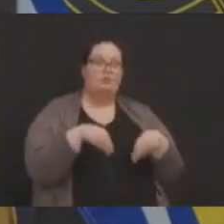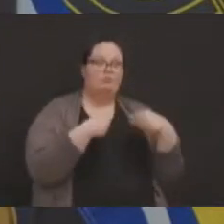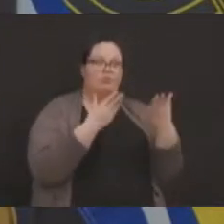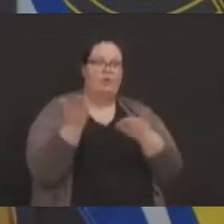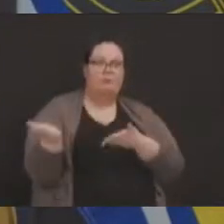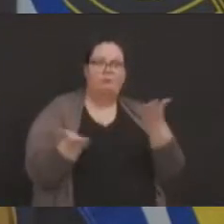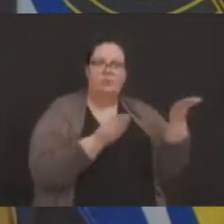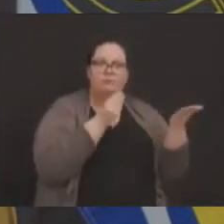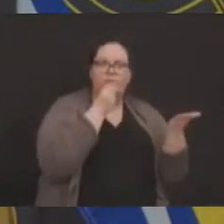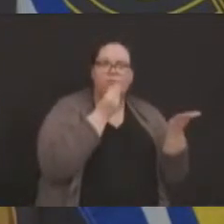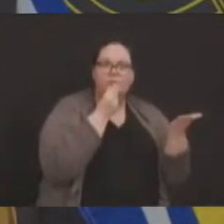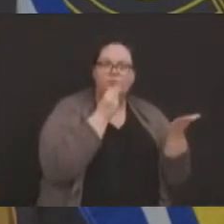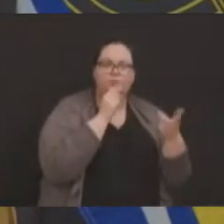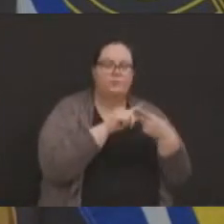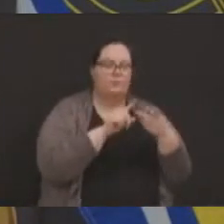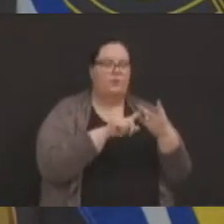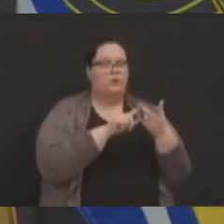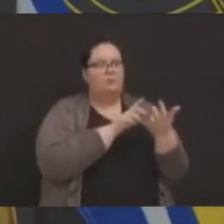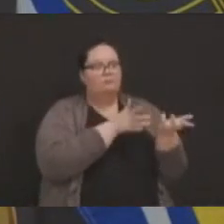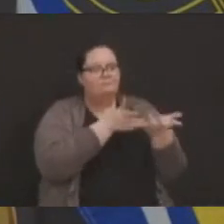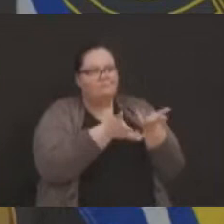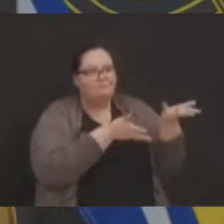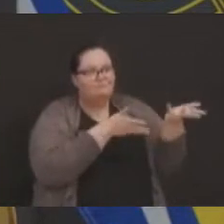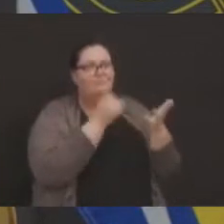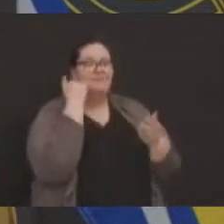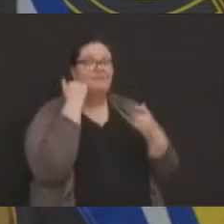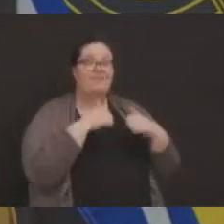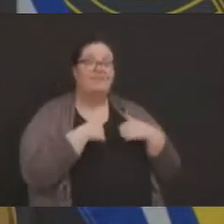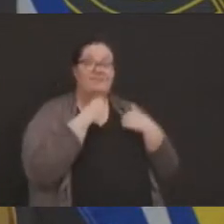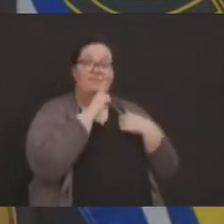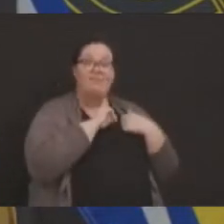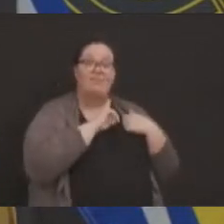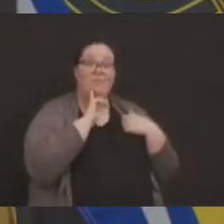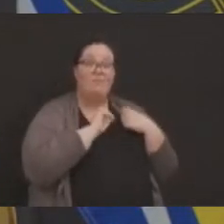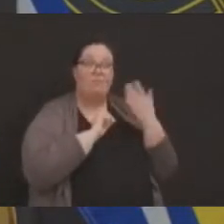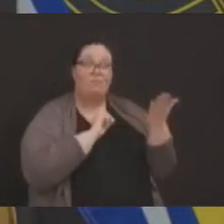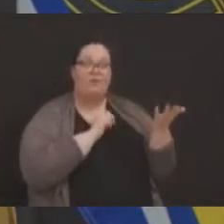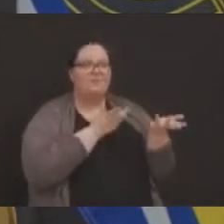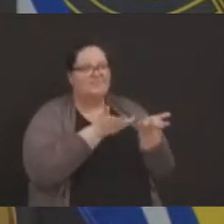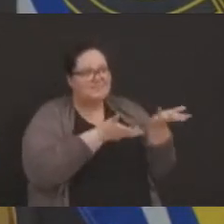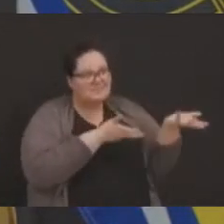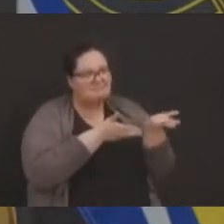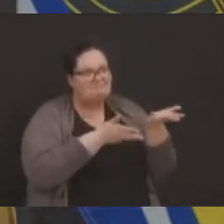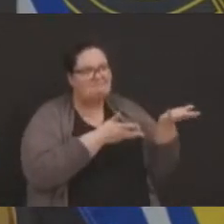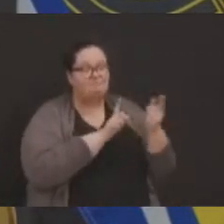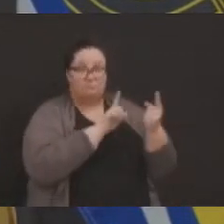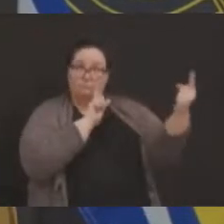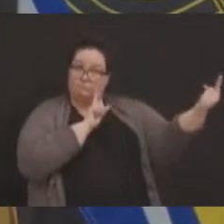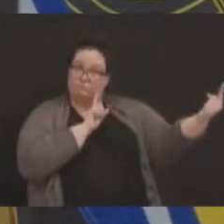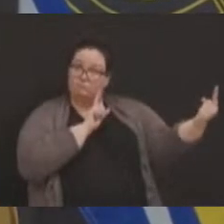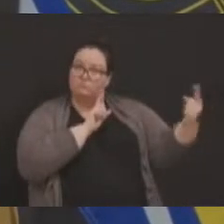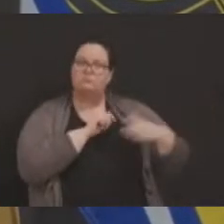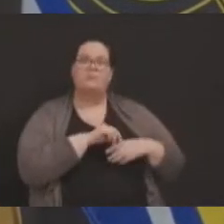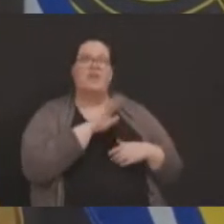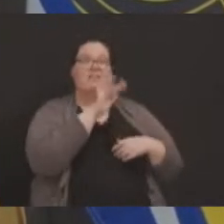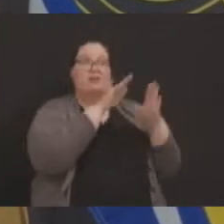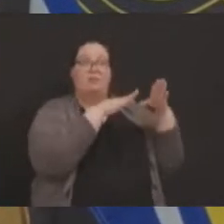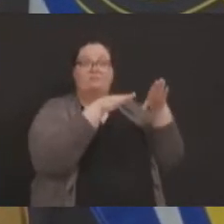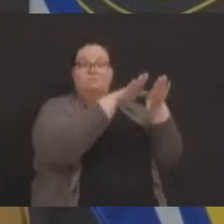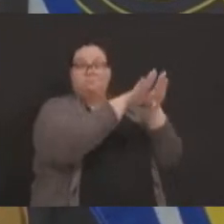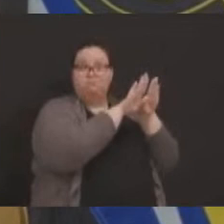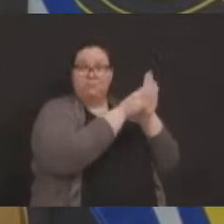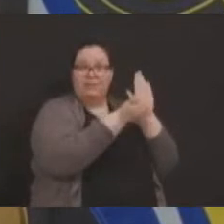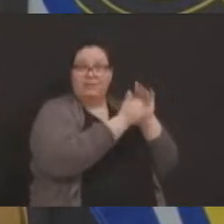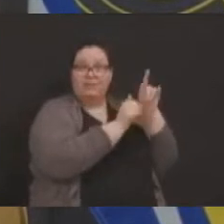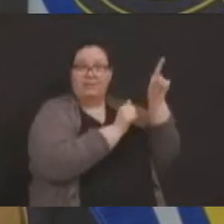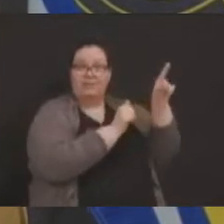lockdown once again, they have expanded to include more acts of kindness for those in need. On top of this, they